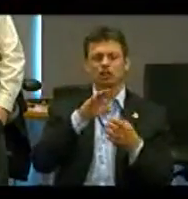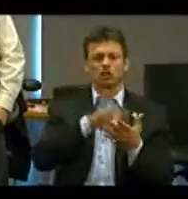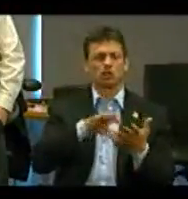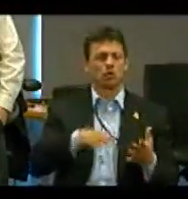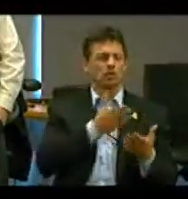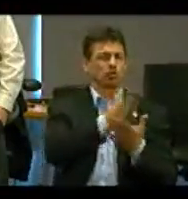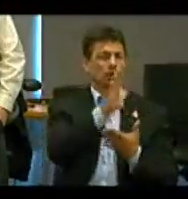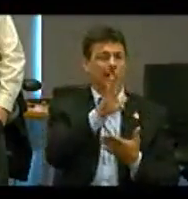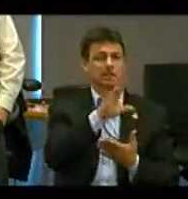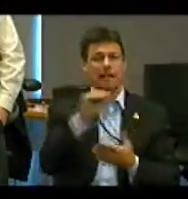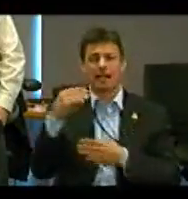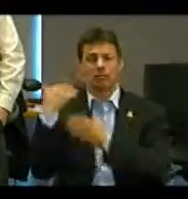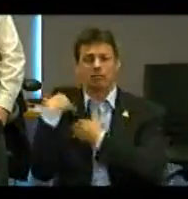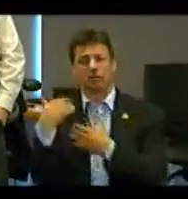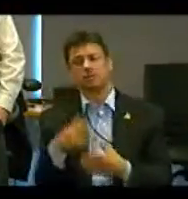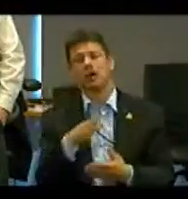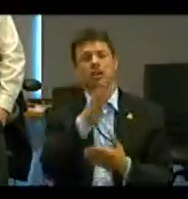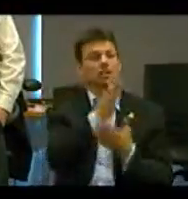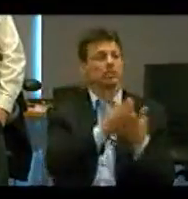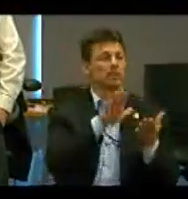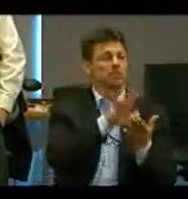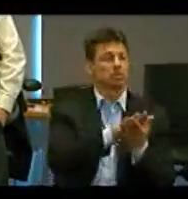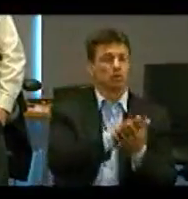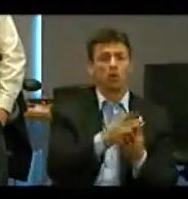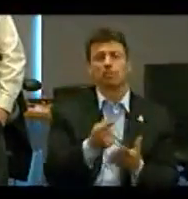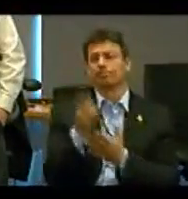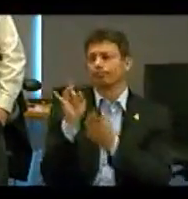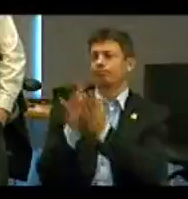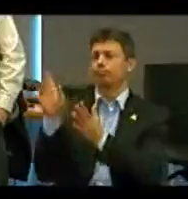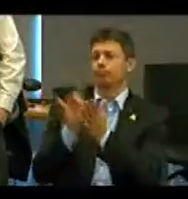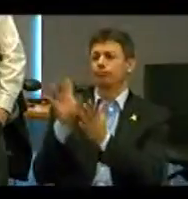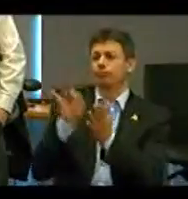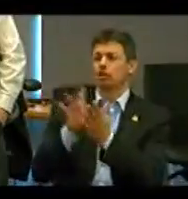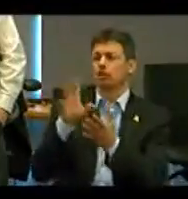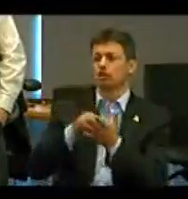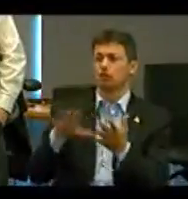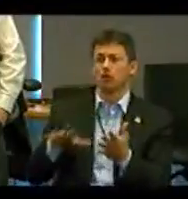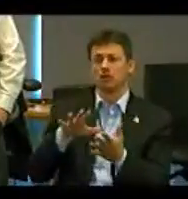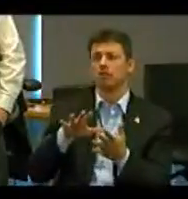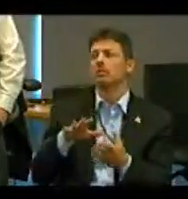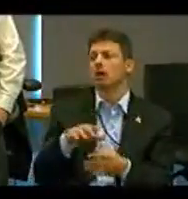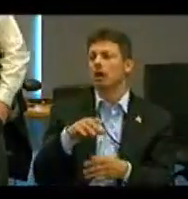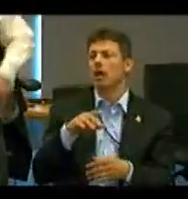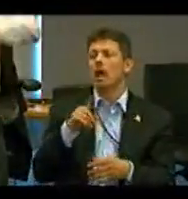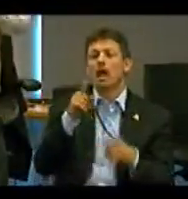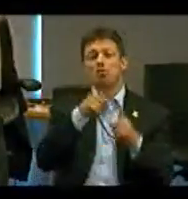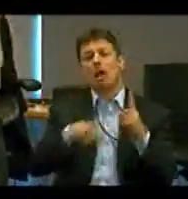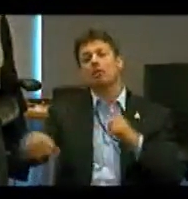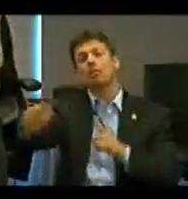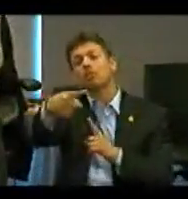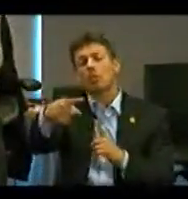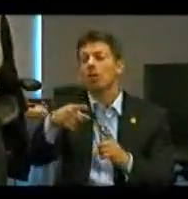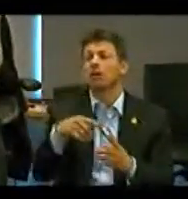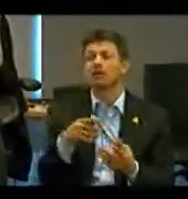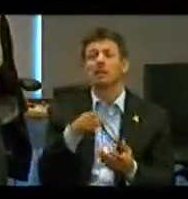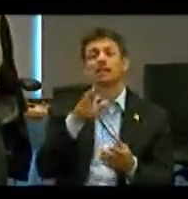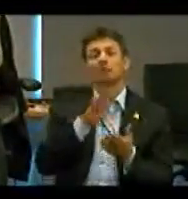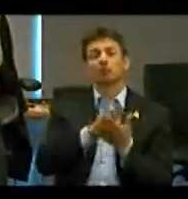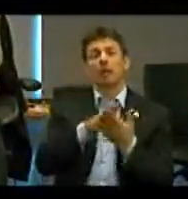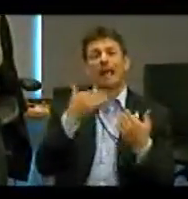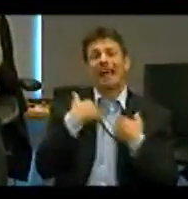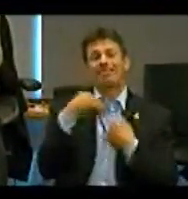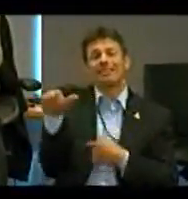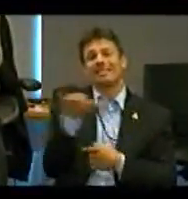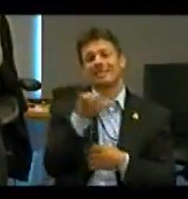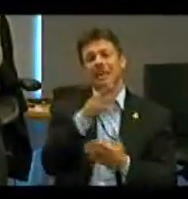with the same resources that are kicking students out right and left, and then right around the corner, there are schools with the same resources that are not,